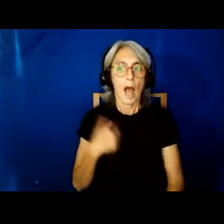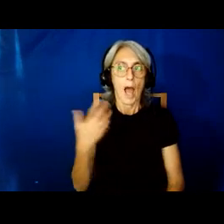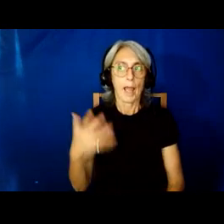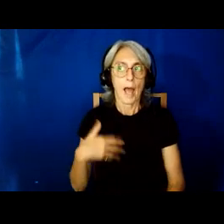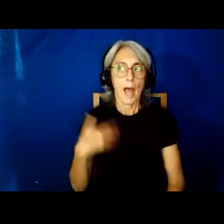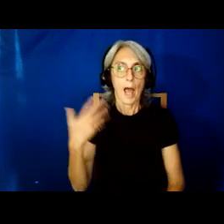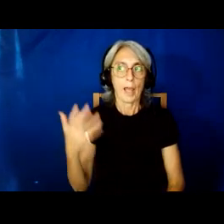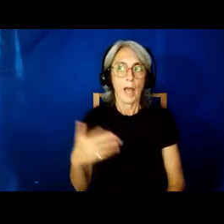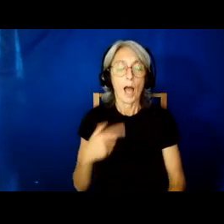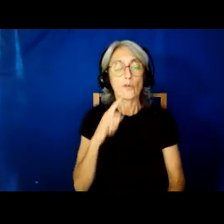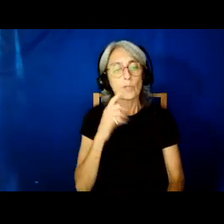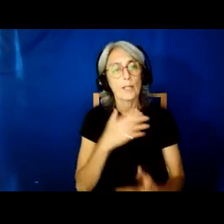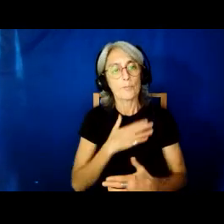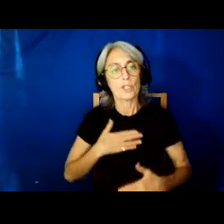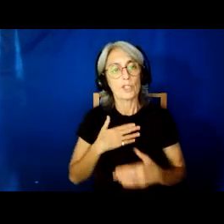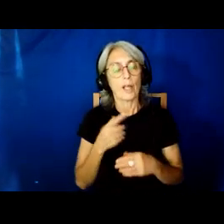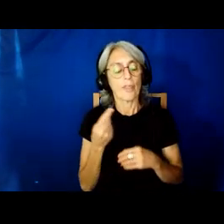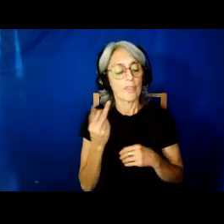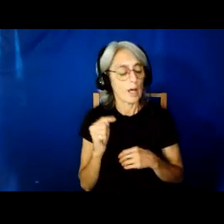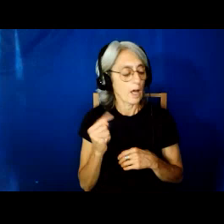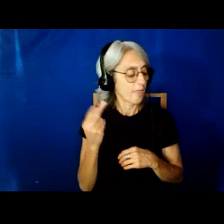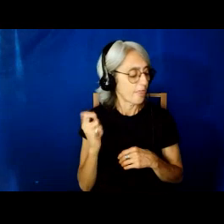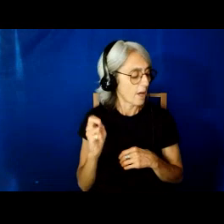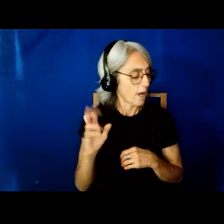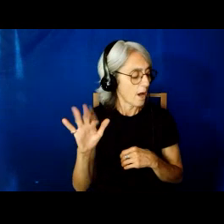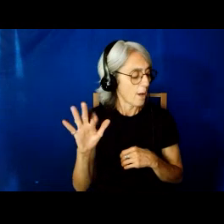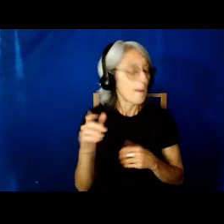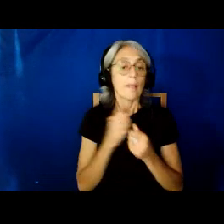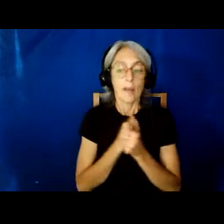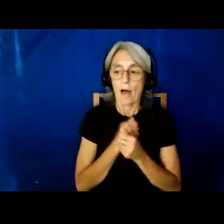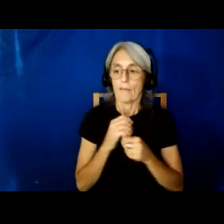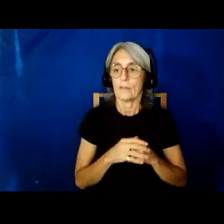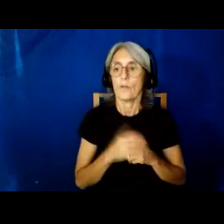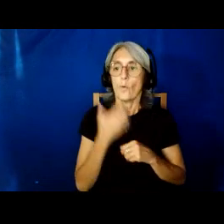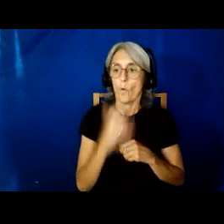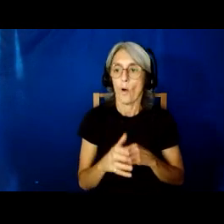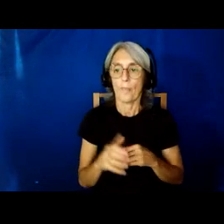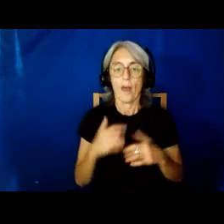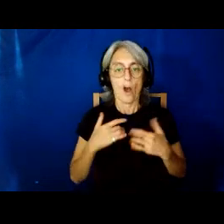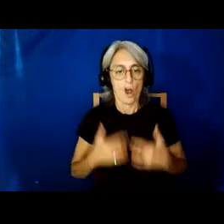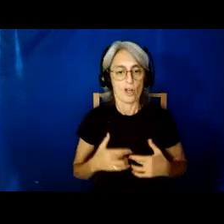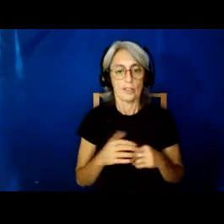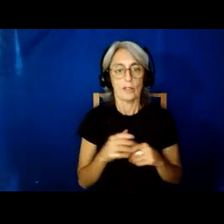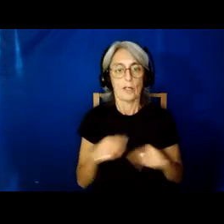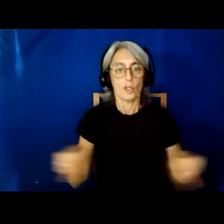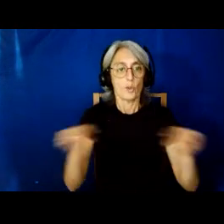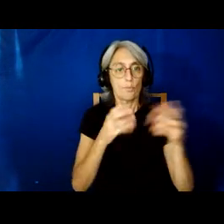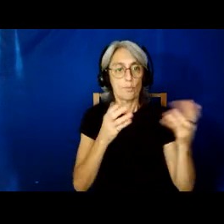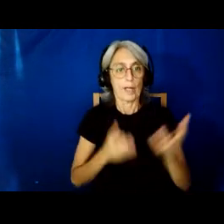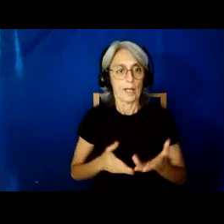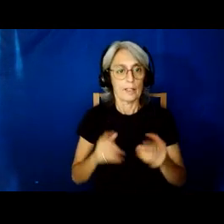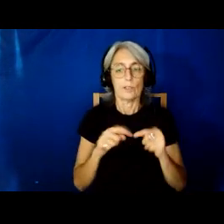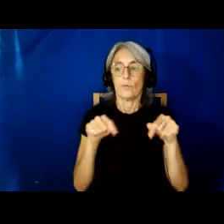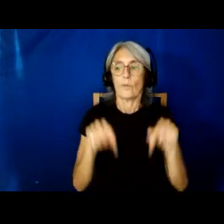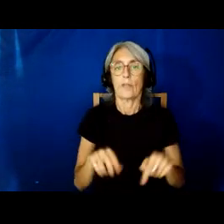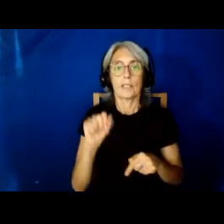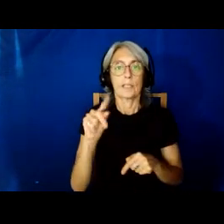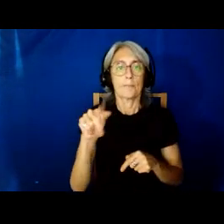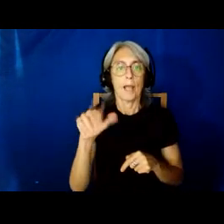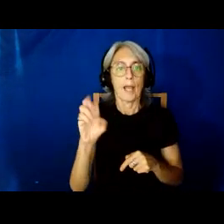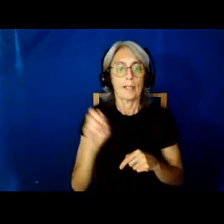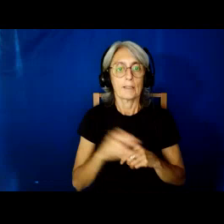so appreciate the love and the warmth and the heart that you all are bringing to this space that